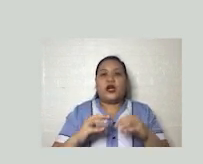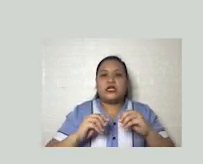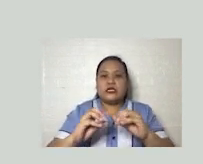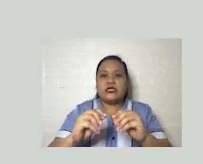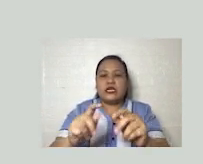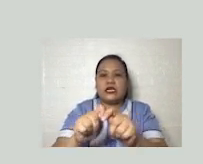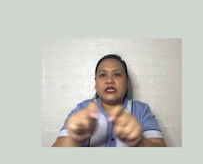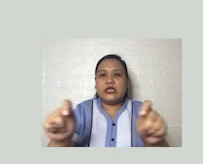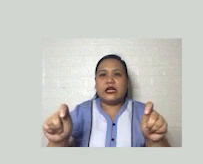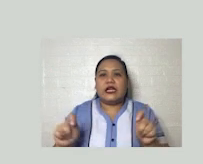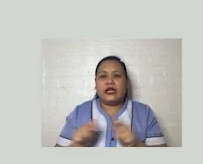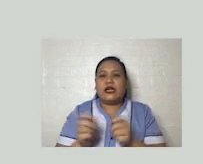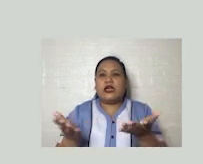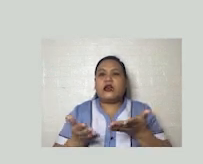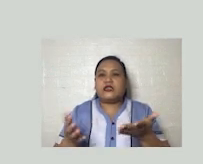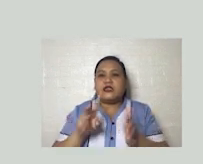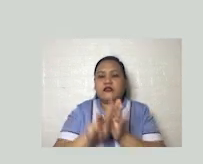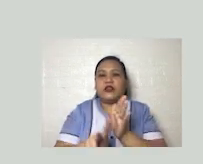seedlings.